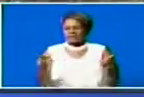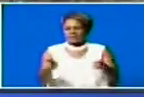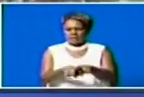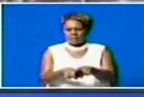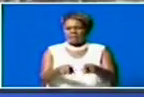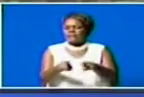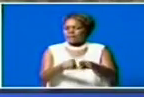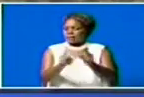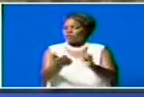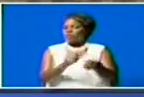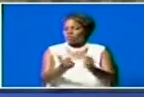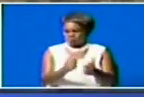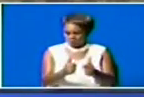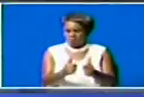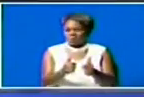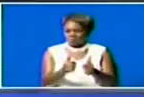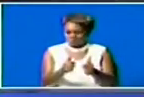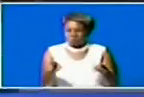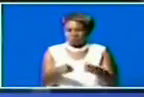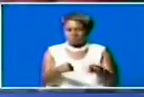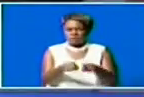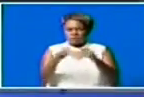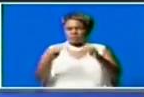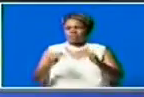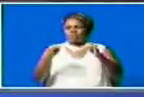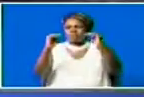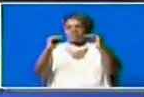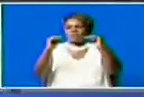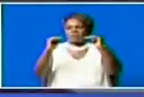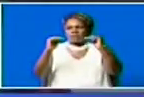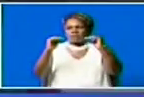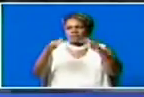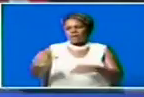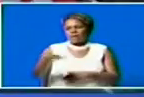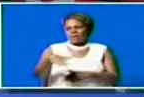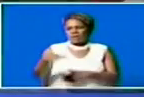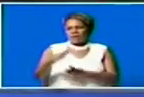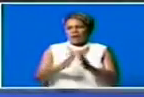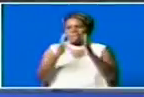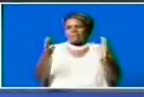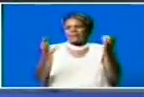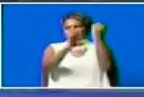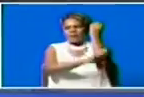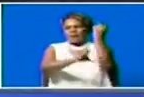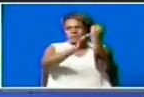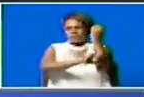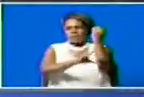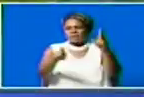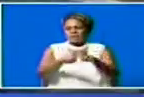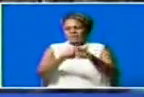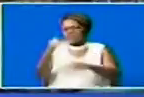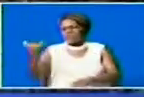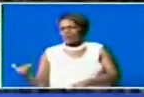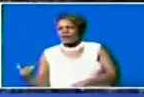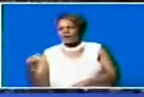the sporting sector is up the ladder. It's one of the premier areas for a country as vibrant and as young